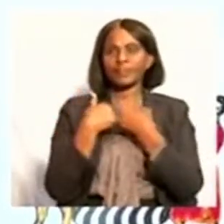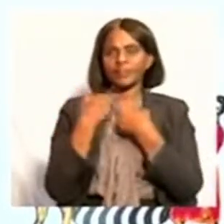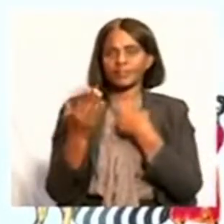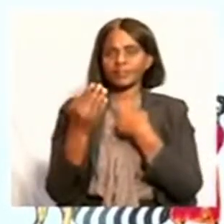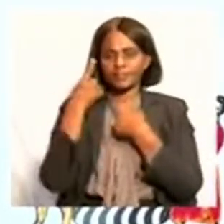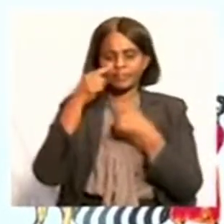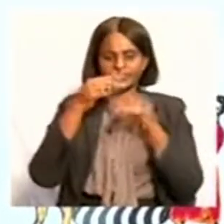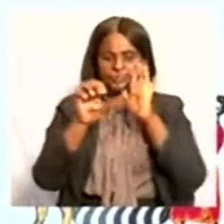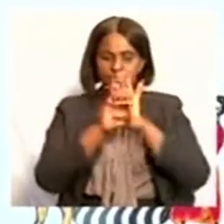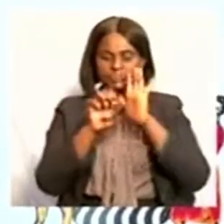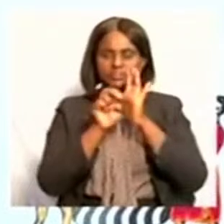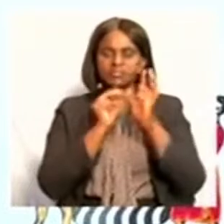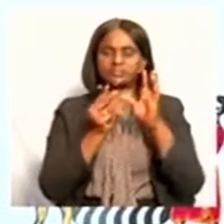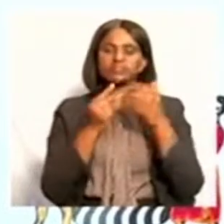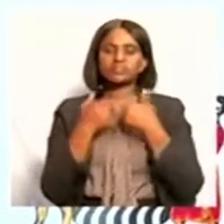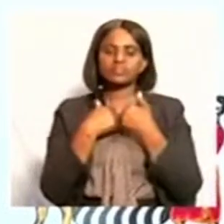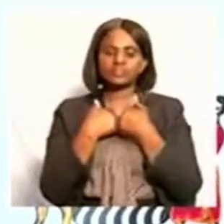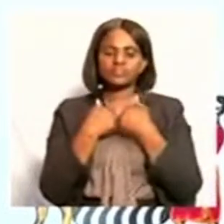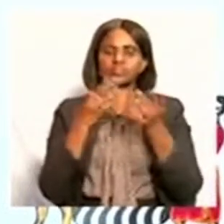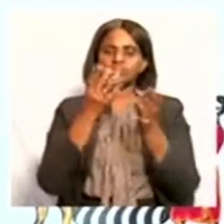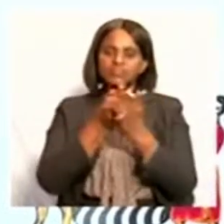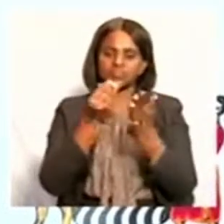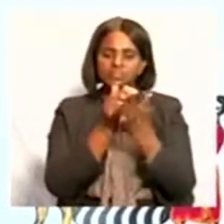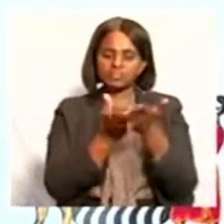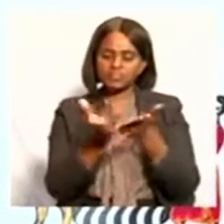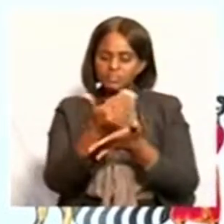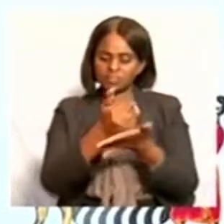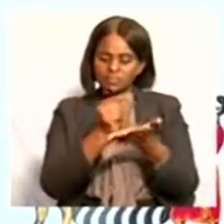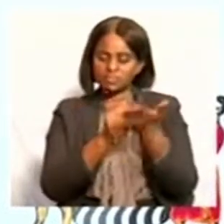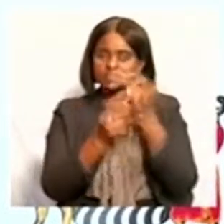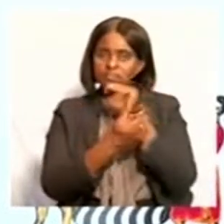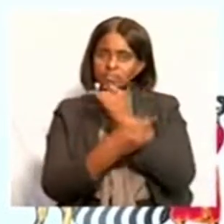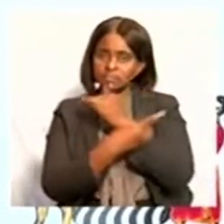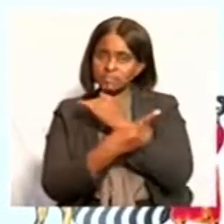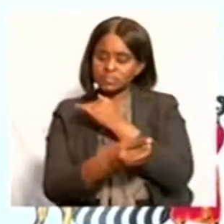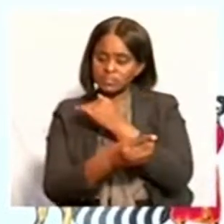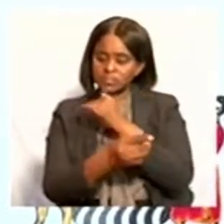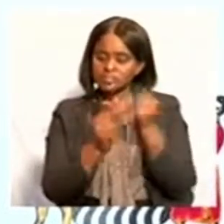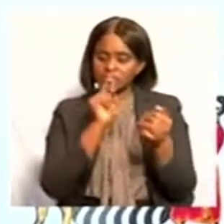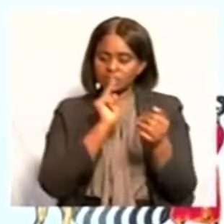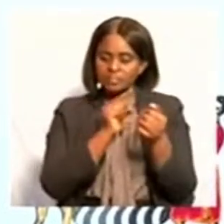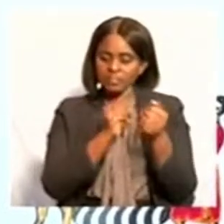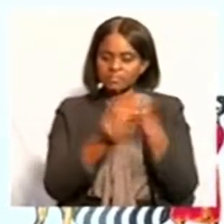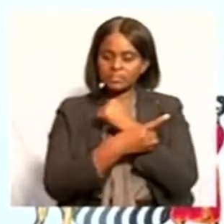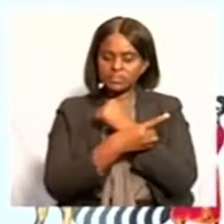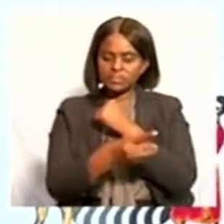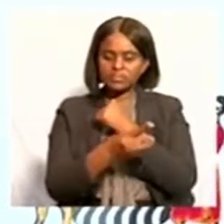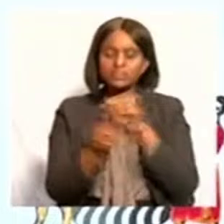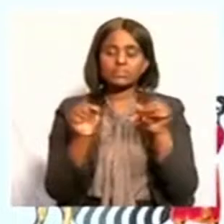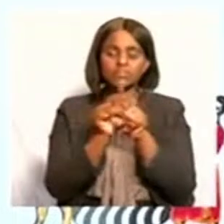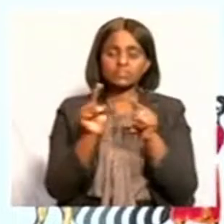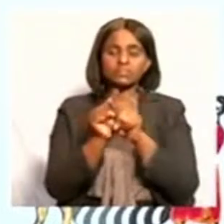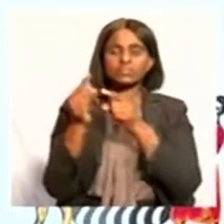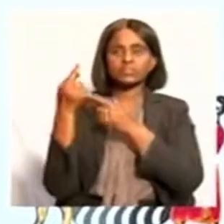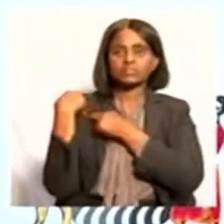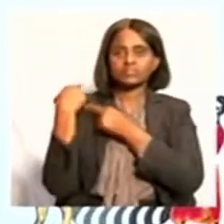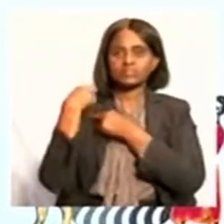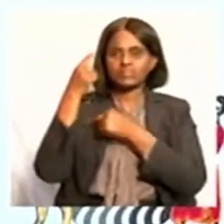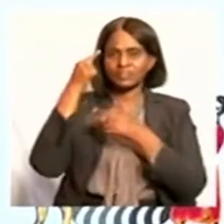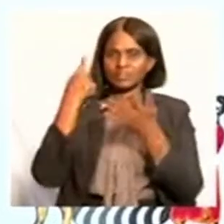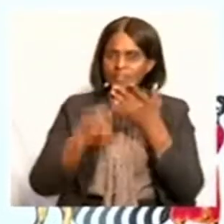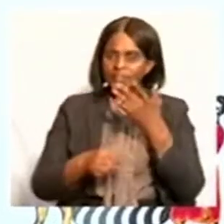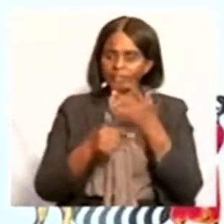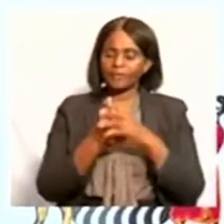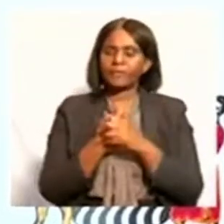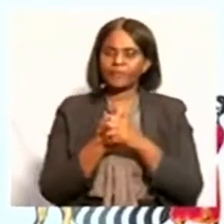So for example, we have the revenue department. This department is responsible for